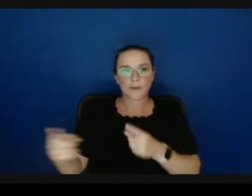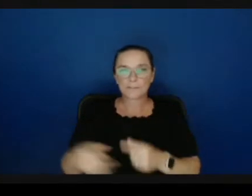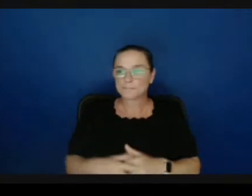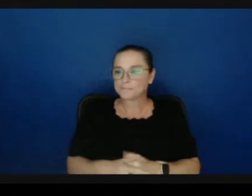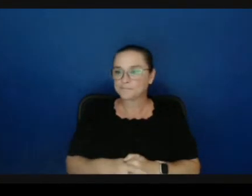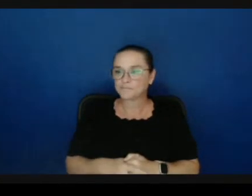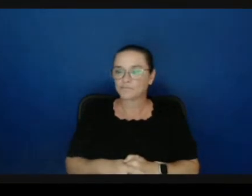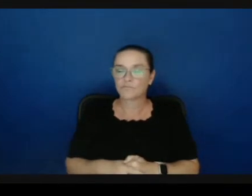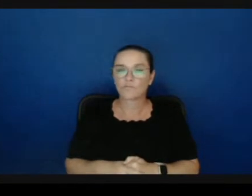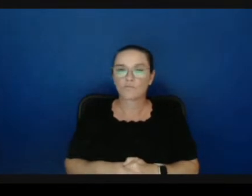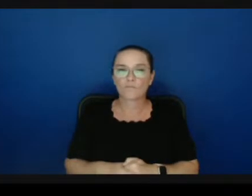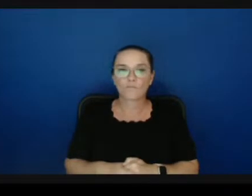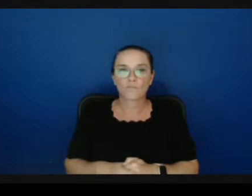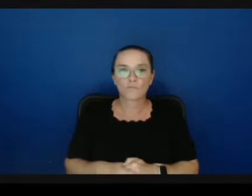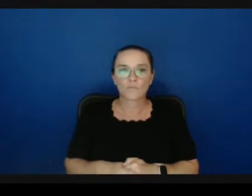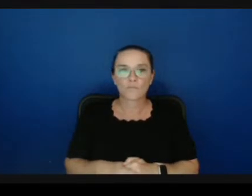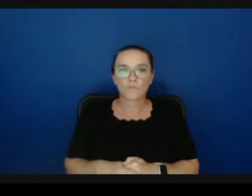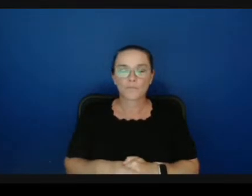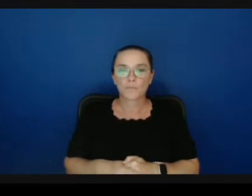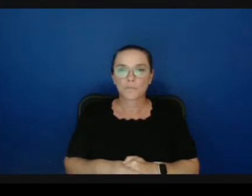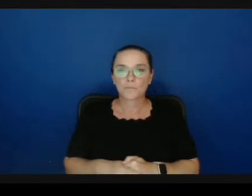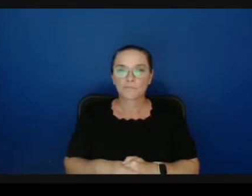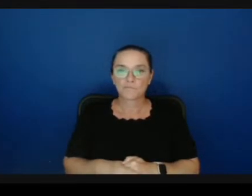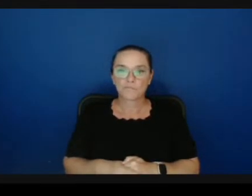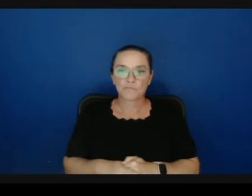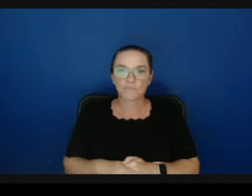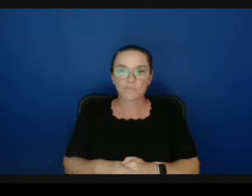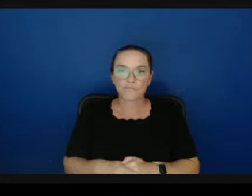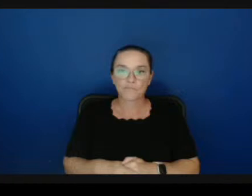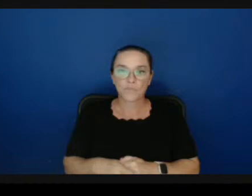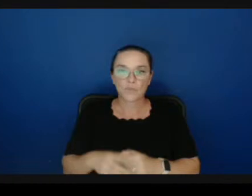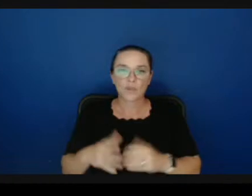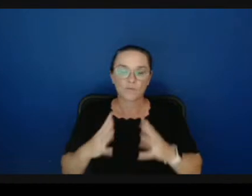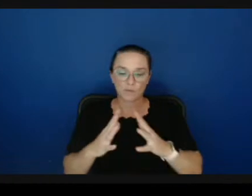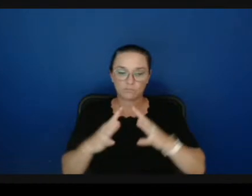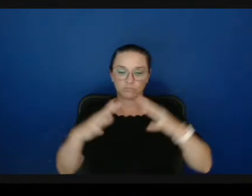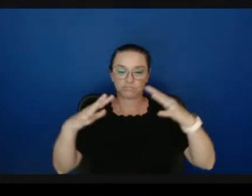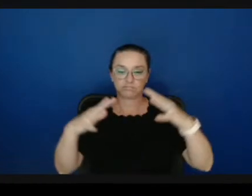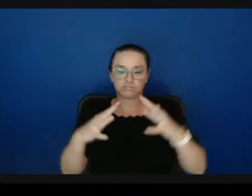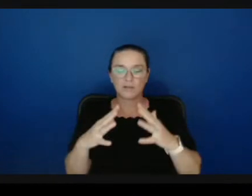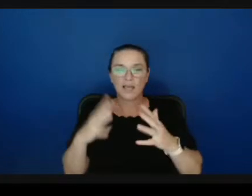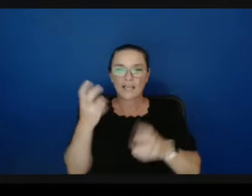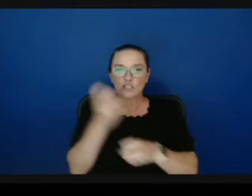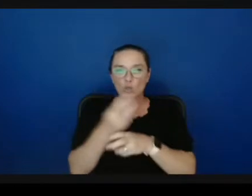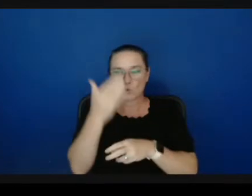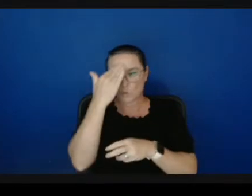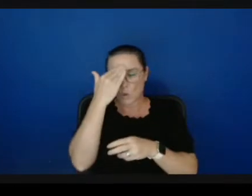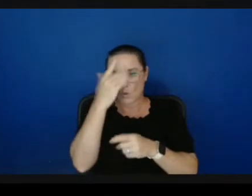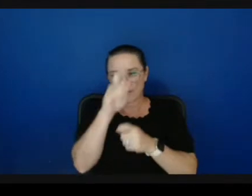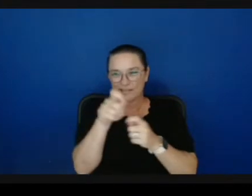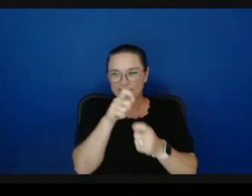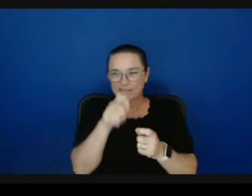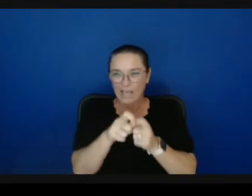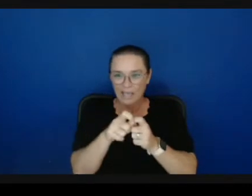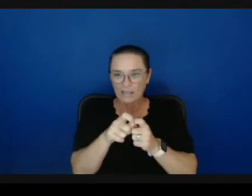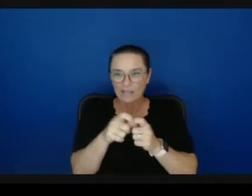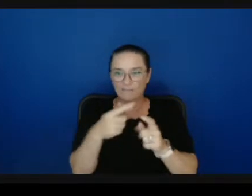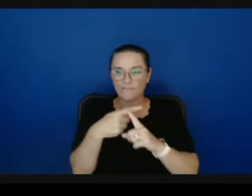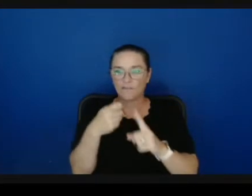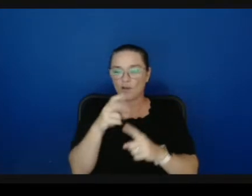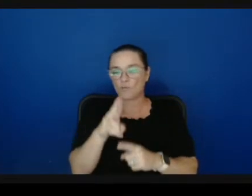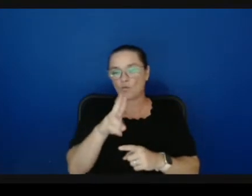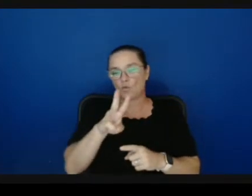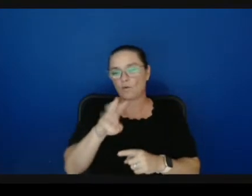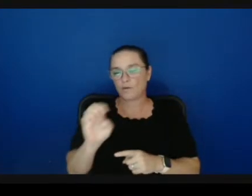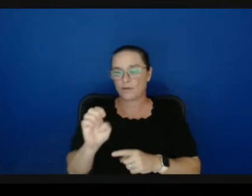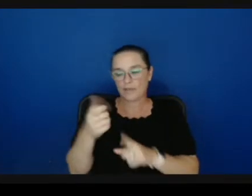it's likely deflating. By how much, maybe that is harder to believe on Uikahuna going by itself, right? But